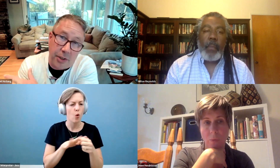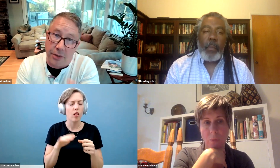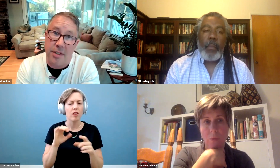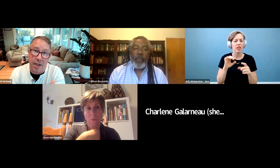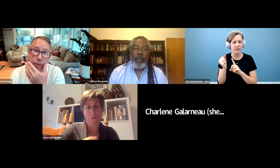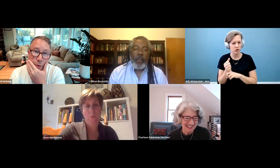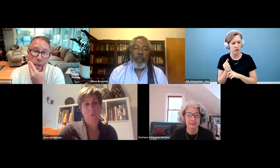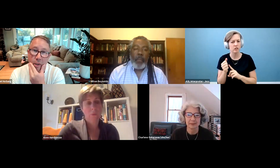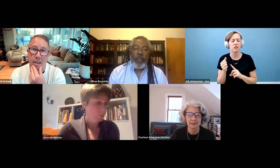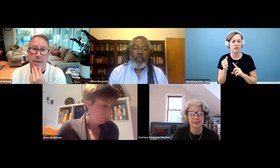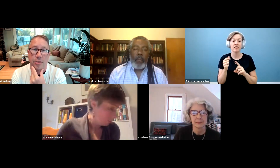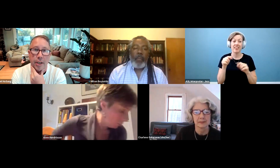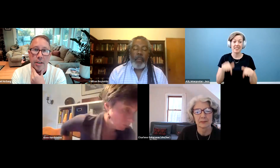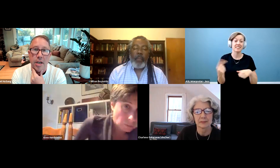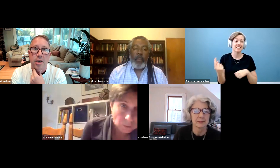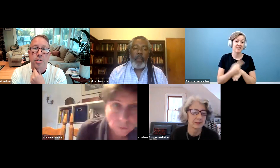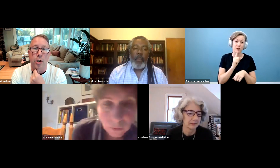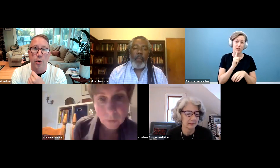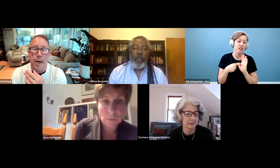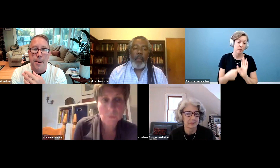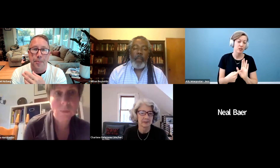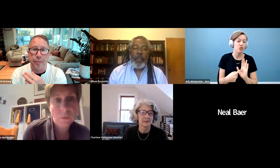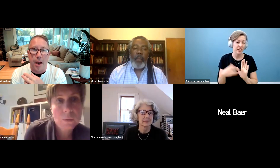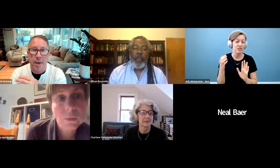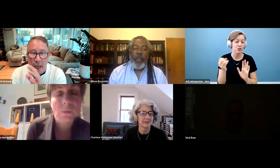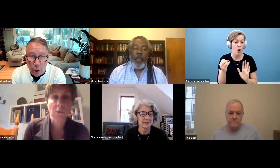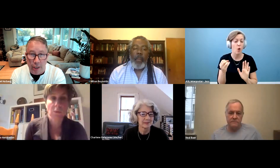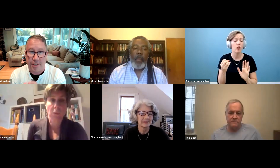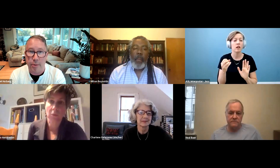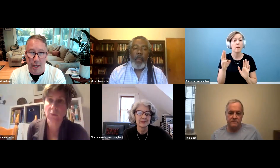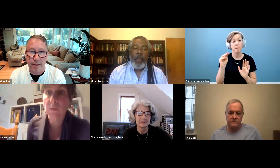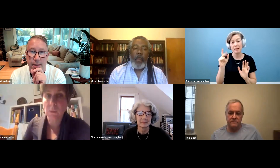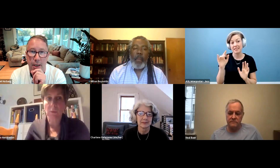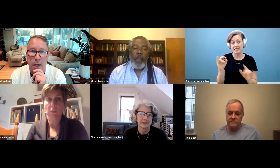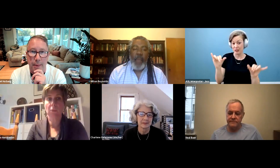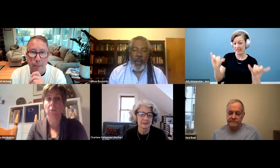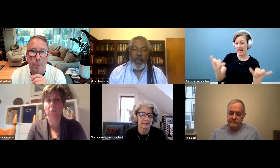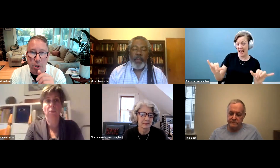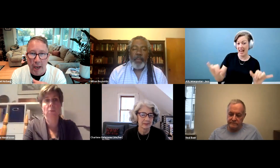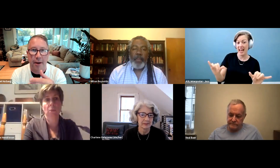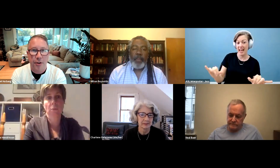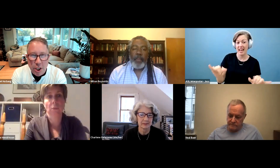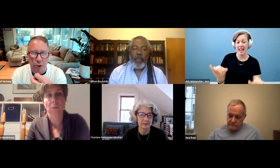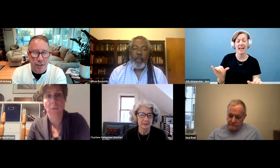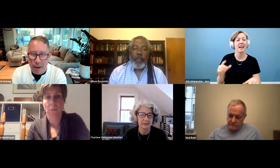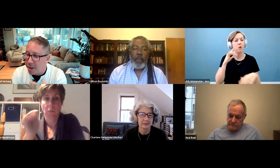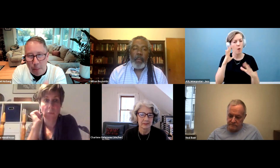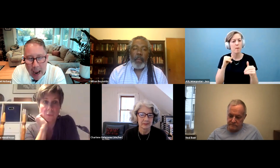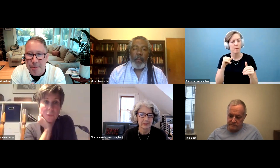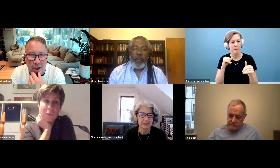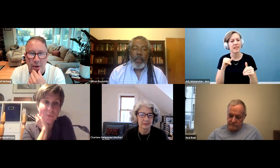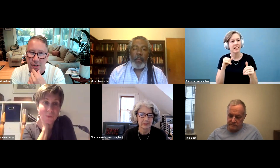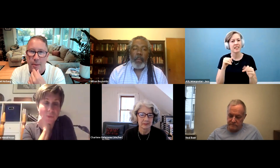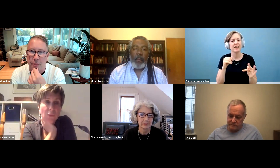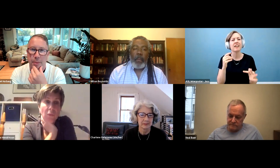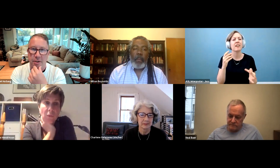think as this day is really demonstrated. So Milton, you're gonna stay with us, and I'm hoping you might have, just,